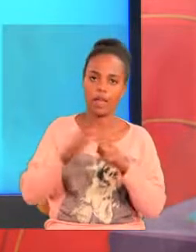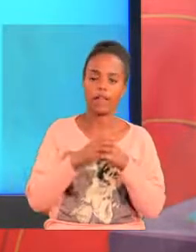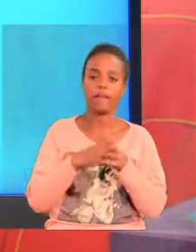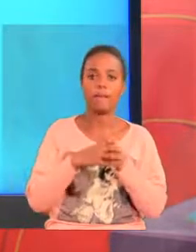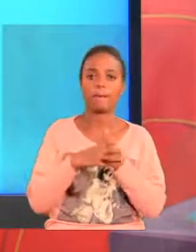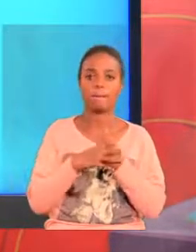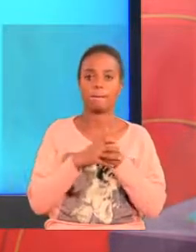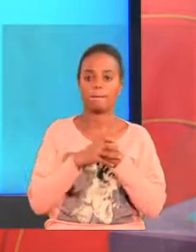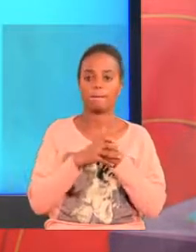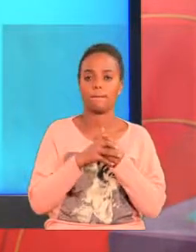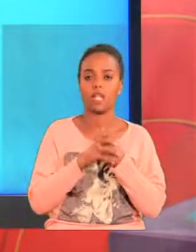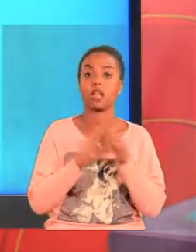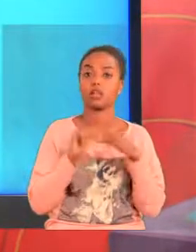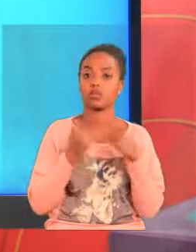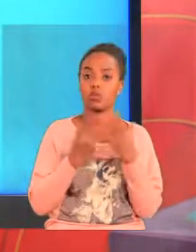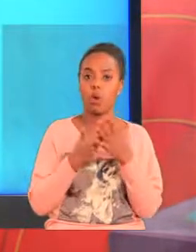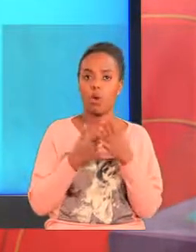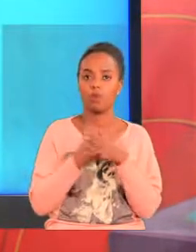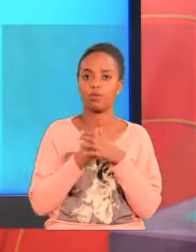So